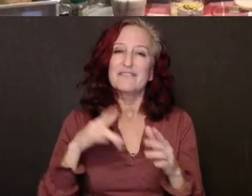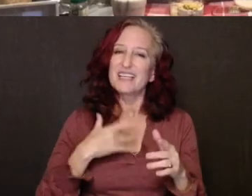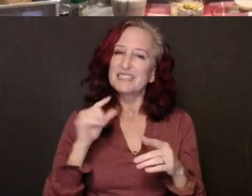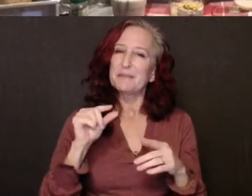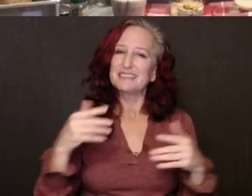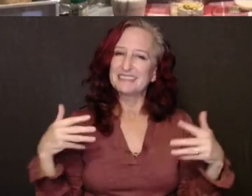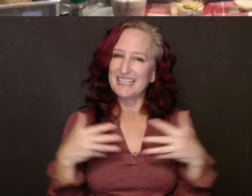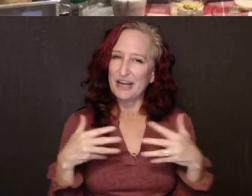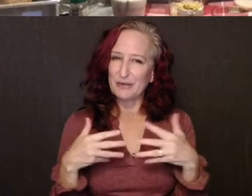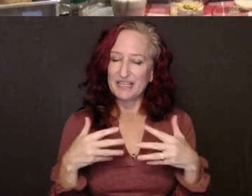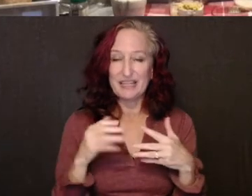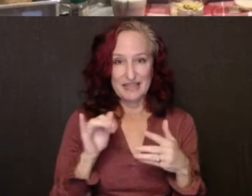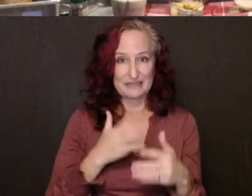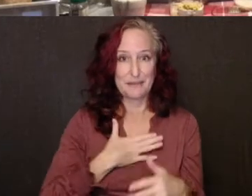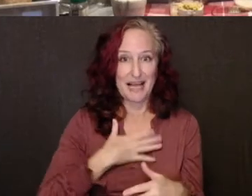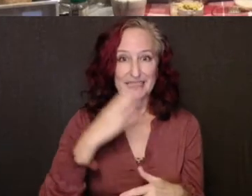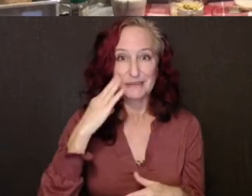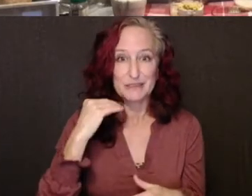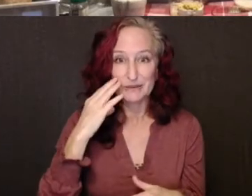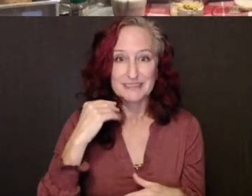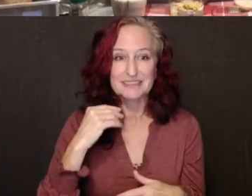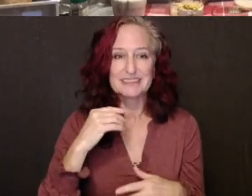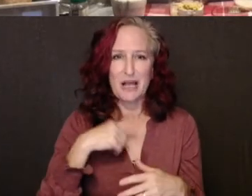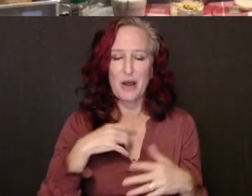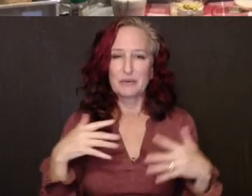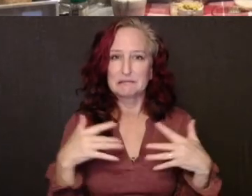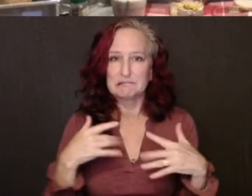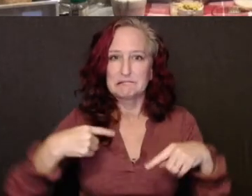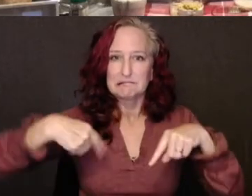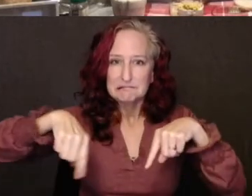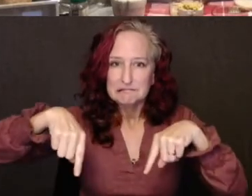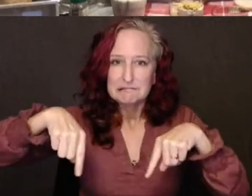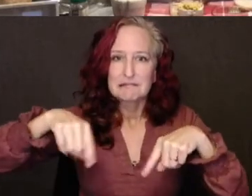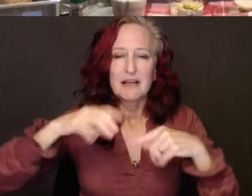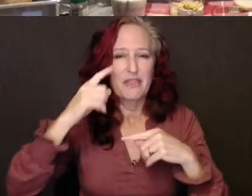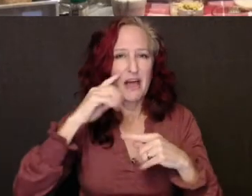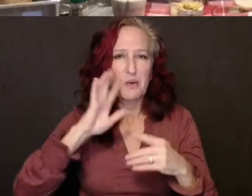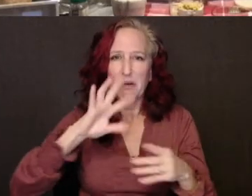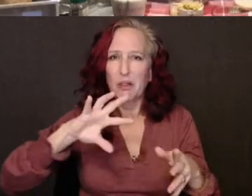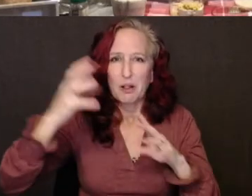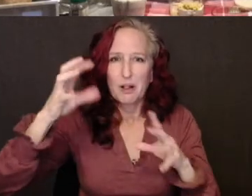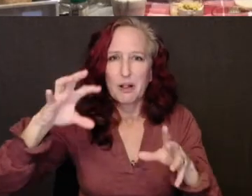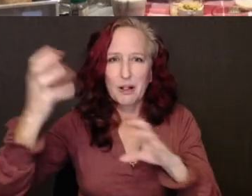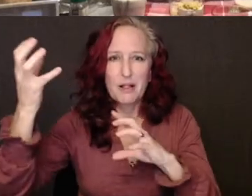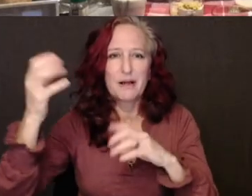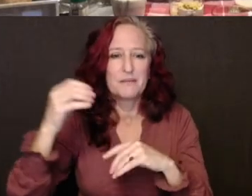a magazine or cookbook and try to make it vegan? Yeah, I